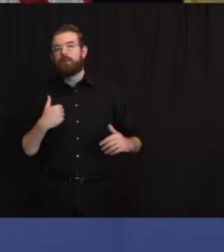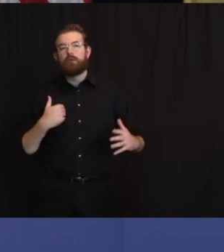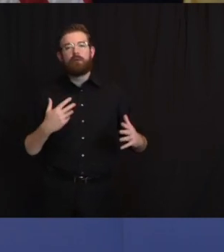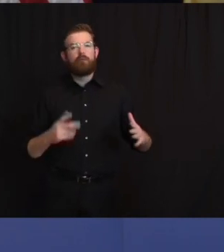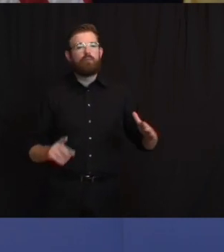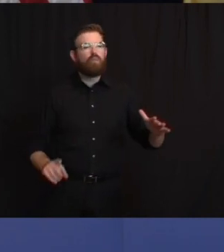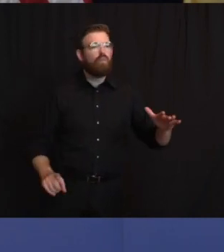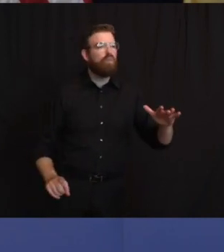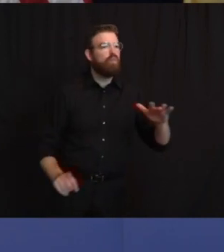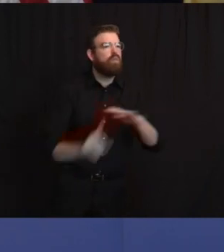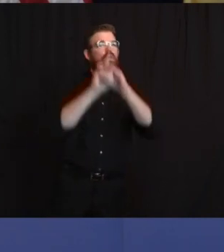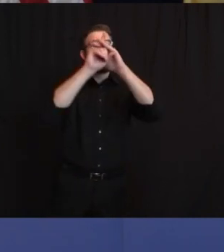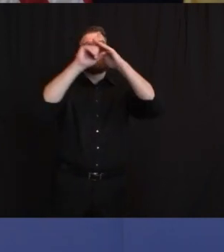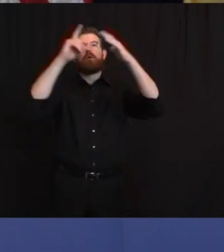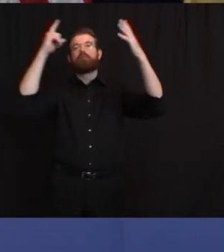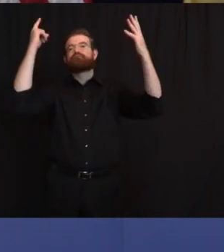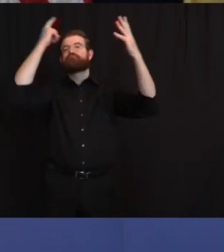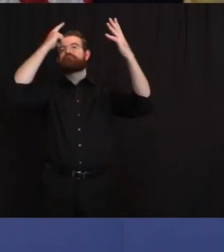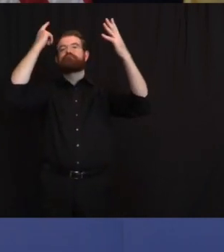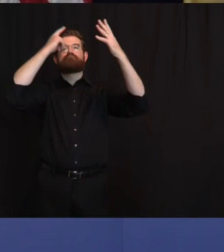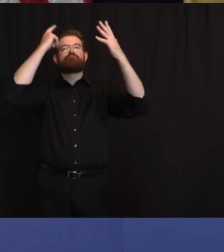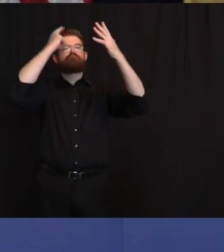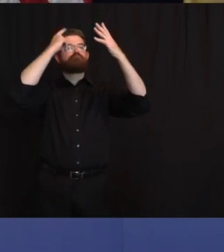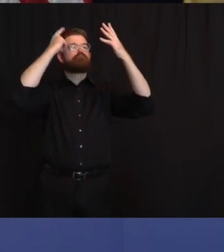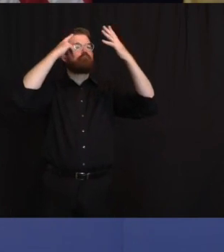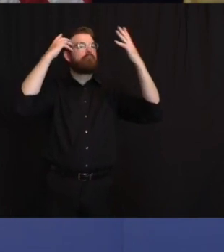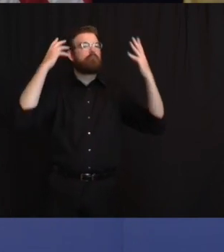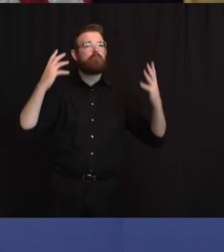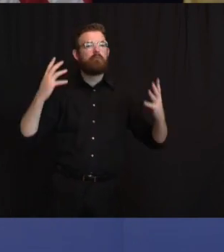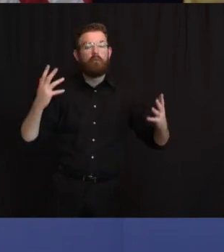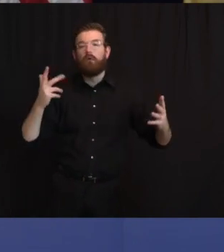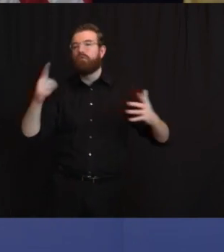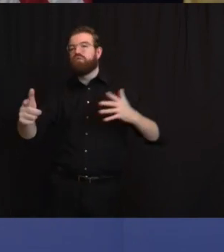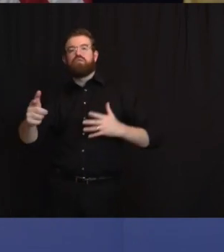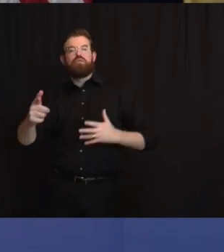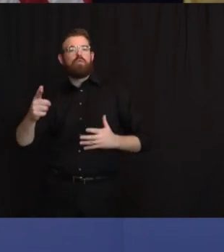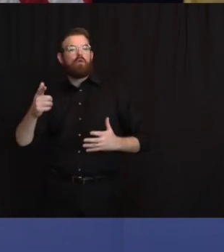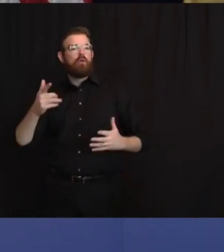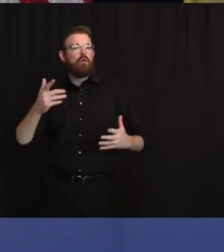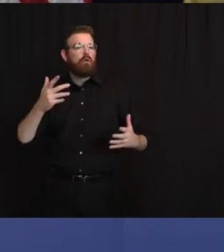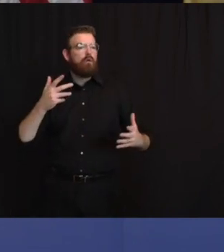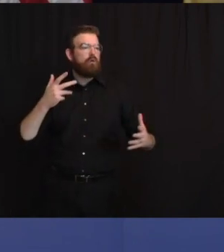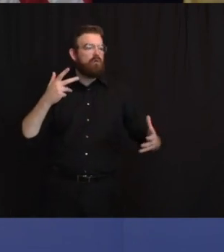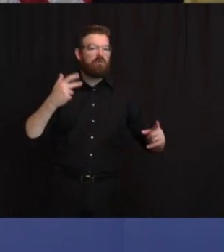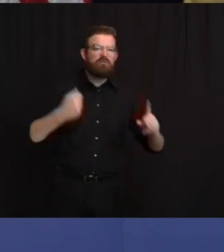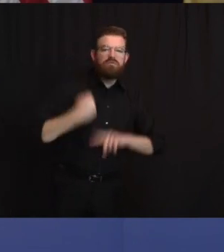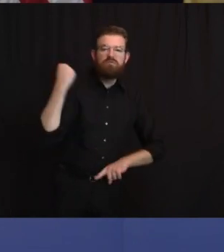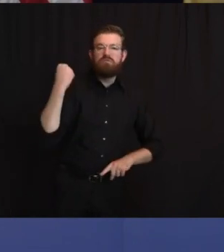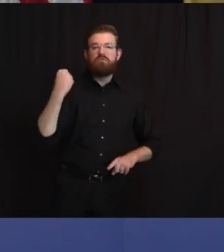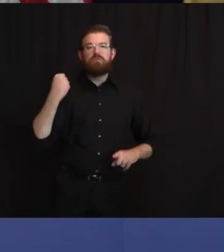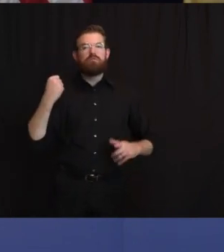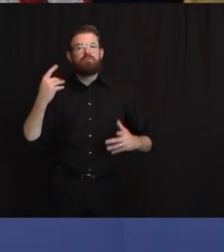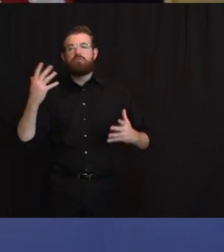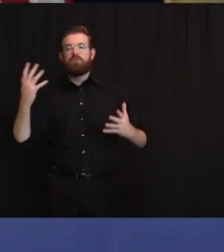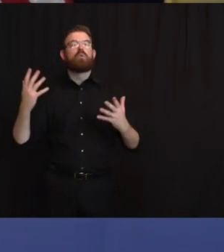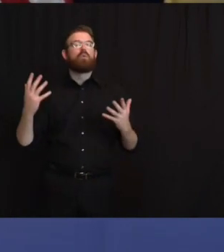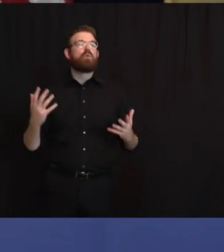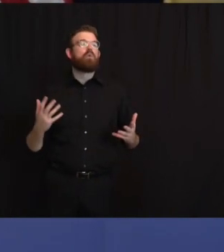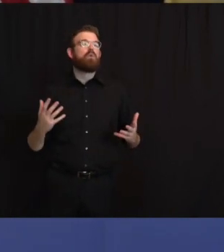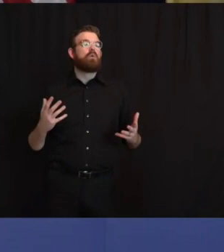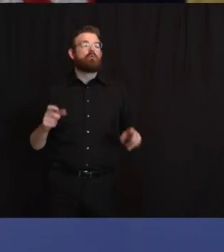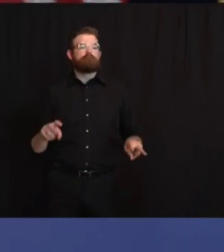offers opportunities for them to retaliate and to be violent. So we're certainly monitoring that as well,